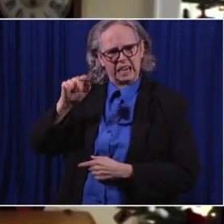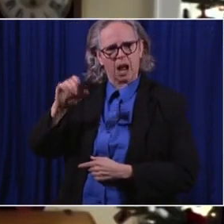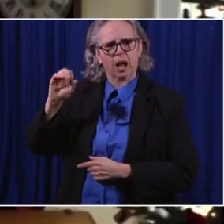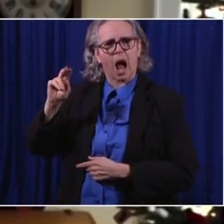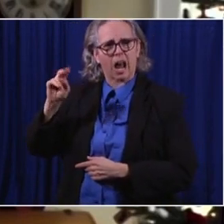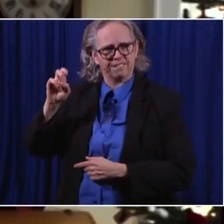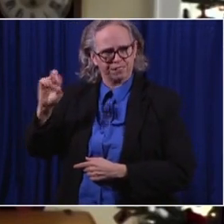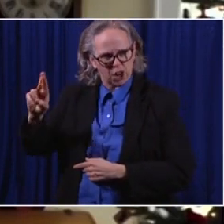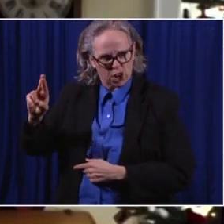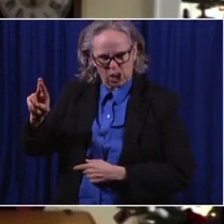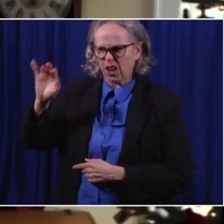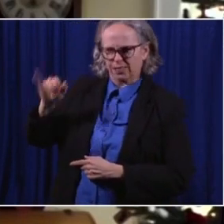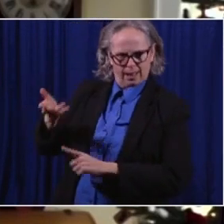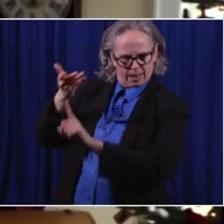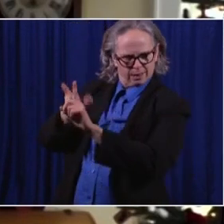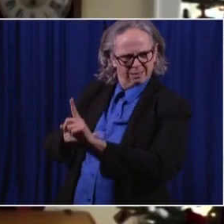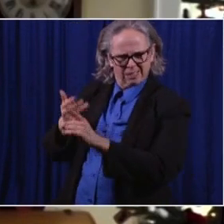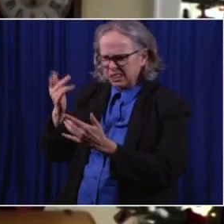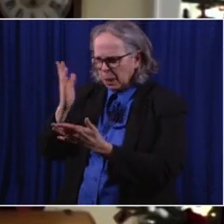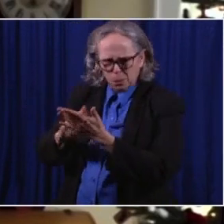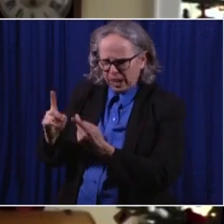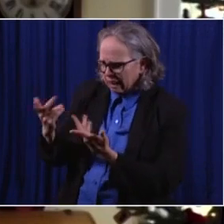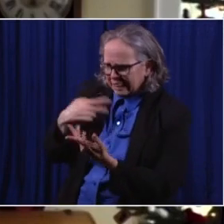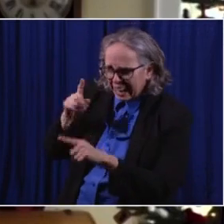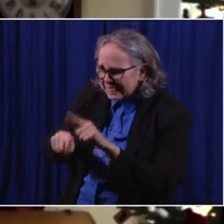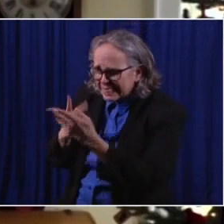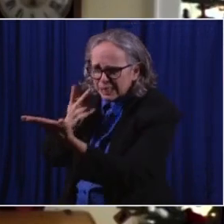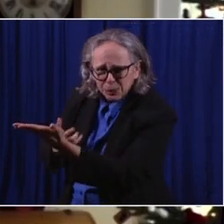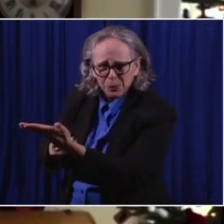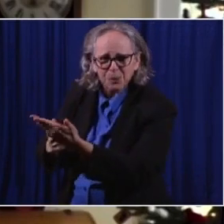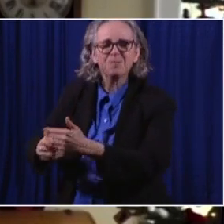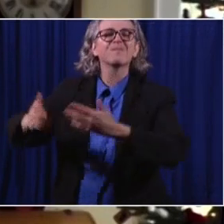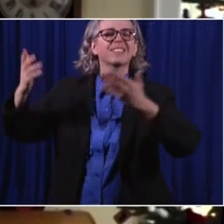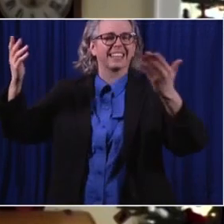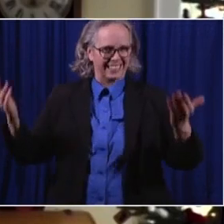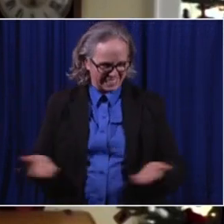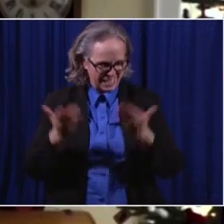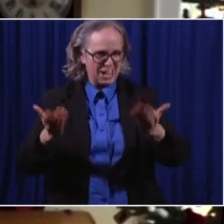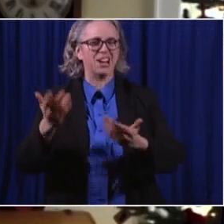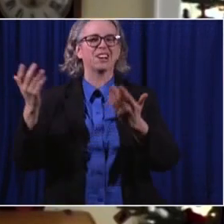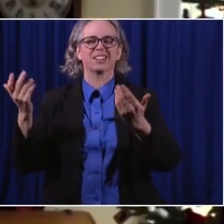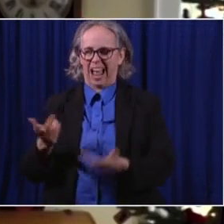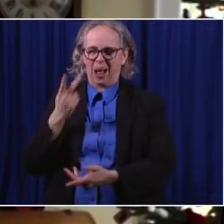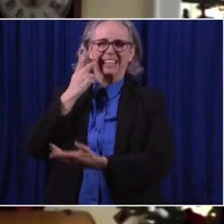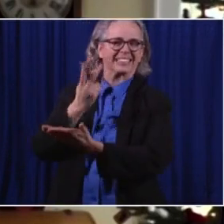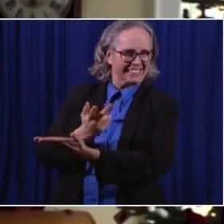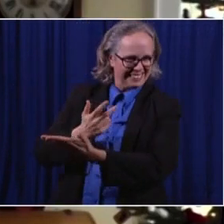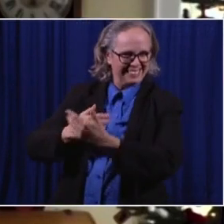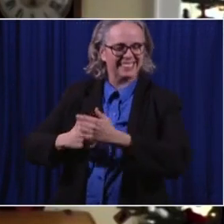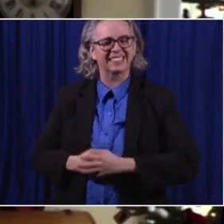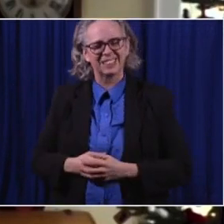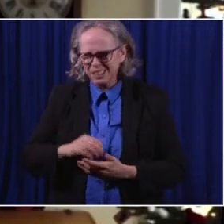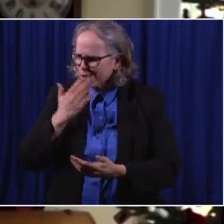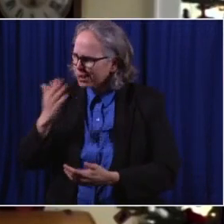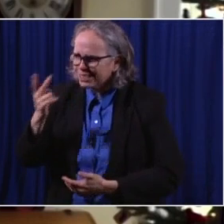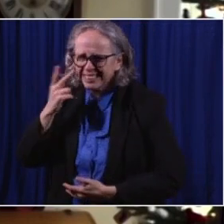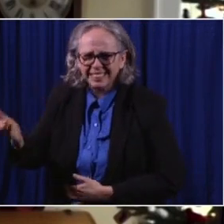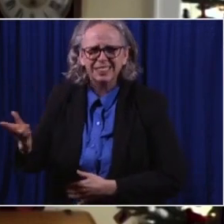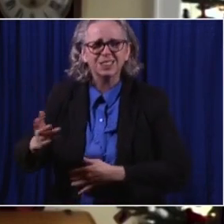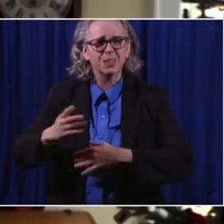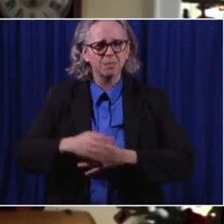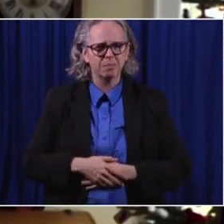screen. We recognize you. We know you. Good to see you. Christina is the Director of Nursing for the Clark